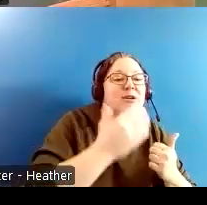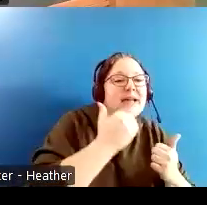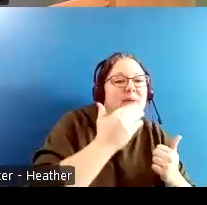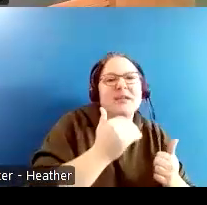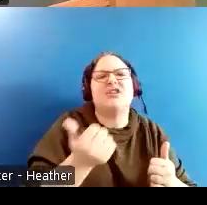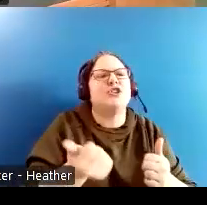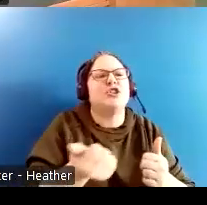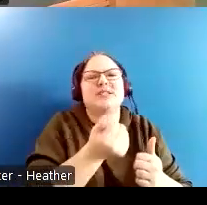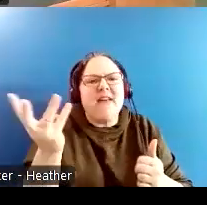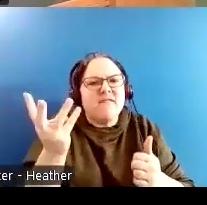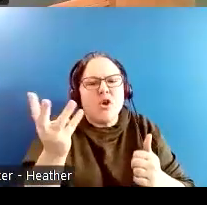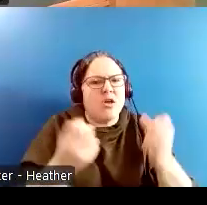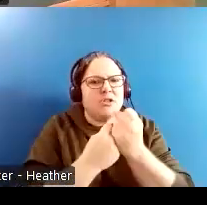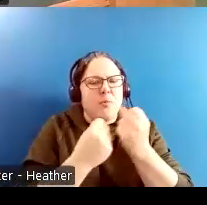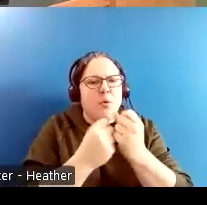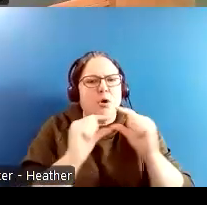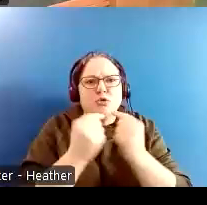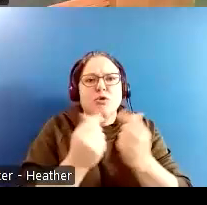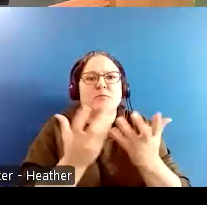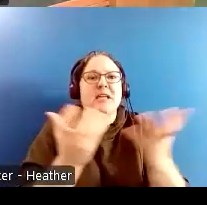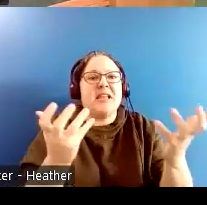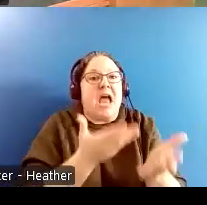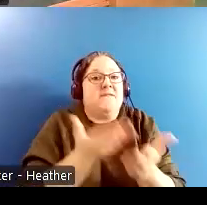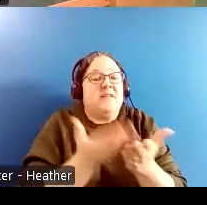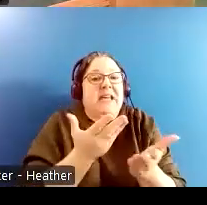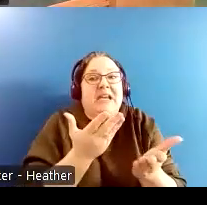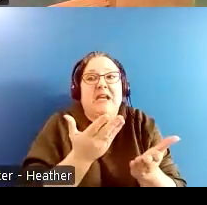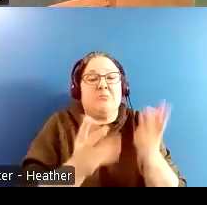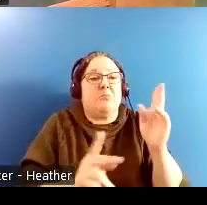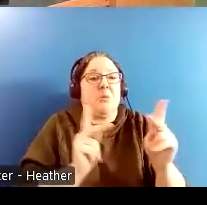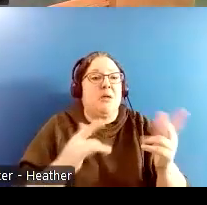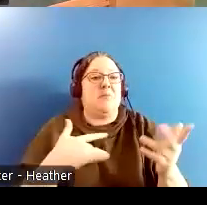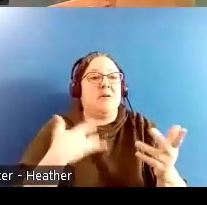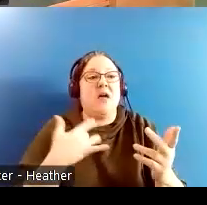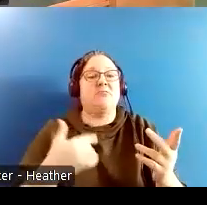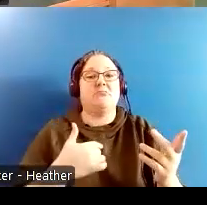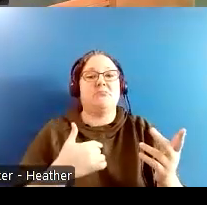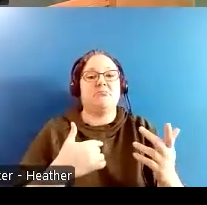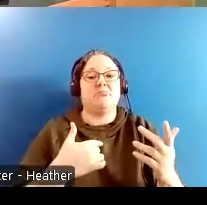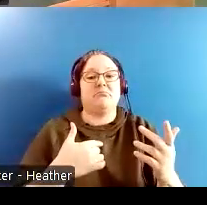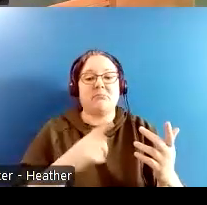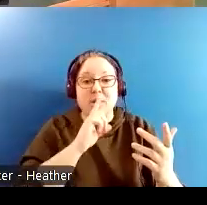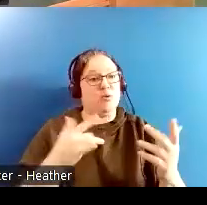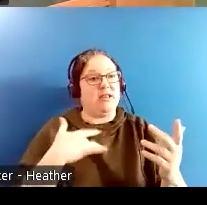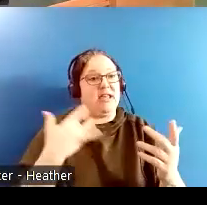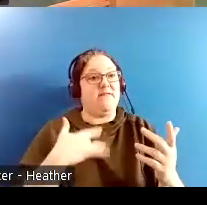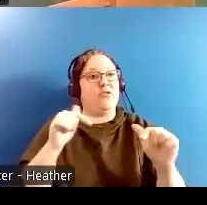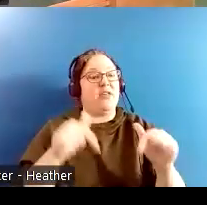out there, and there was a lot of face validity where people were saying, oh, this support group really saved my